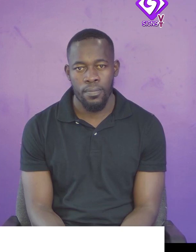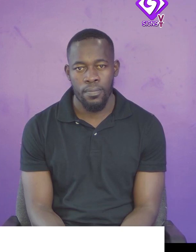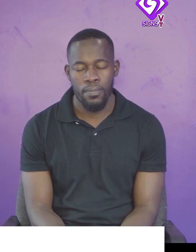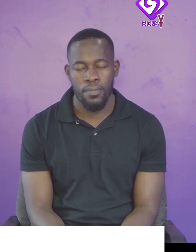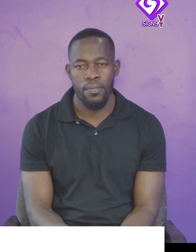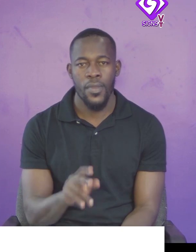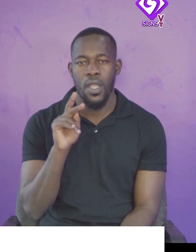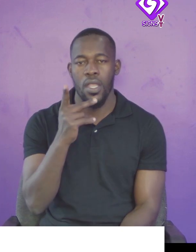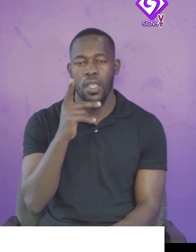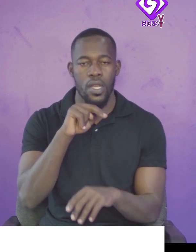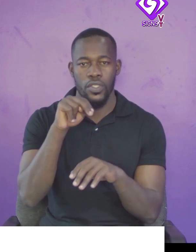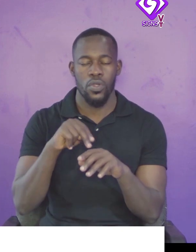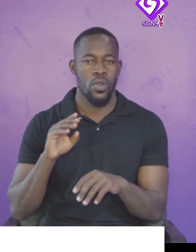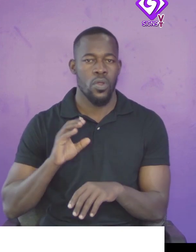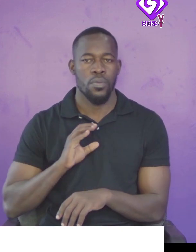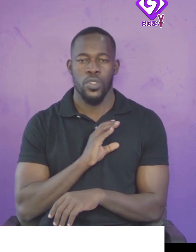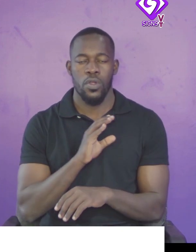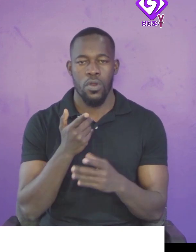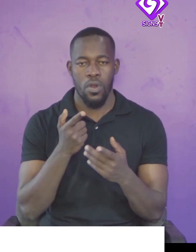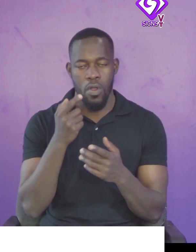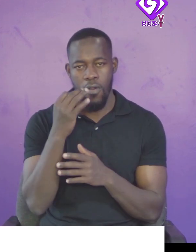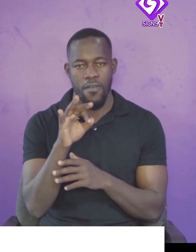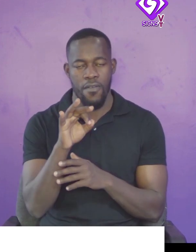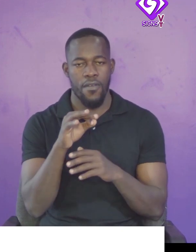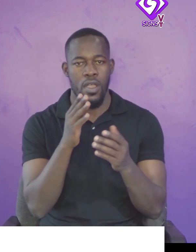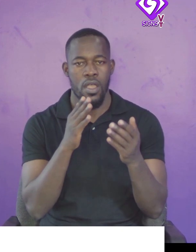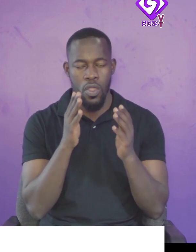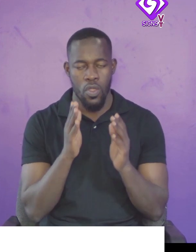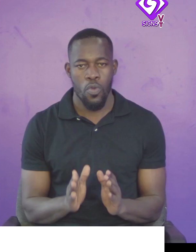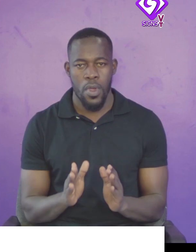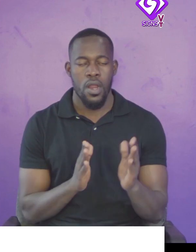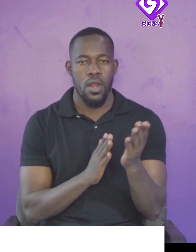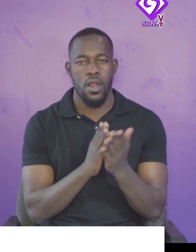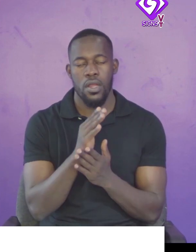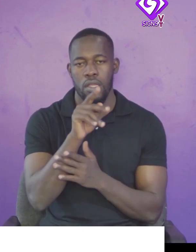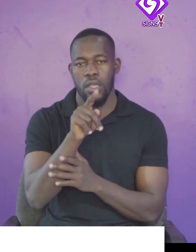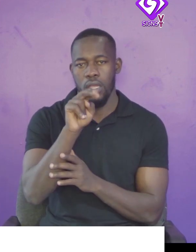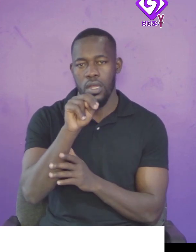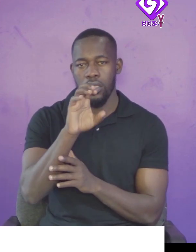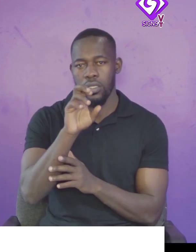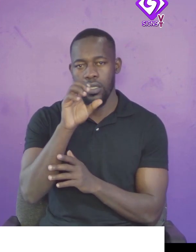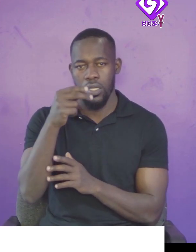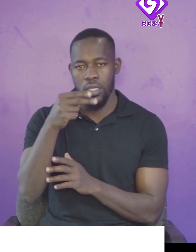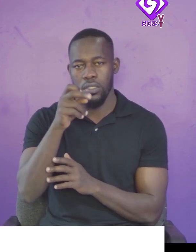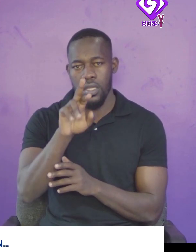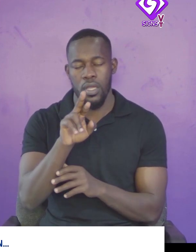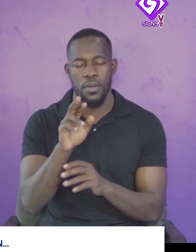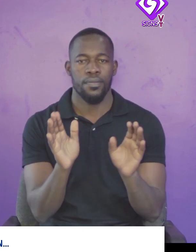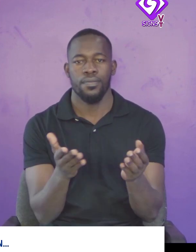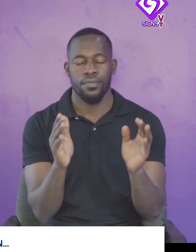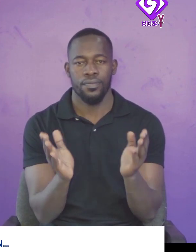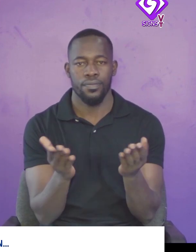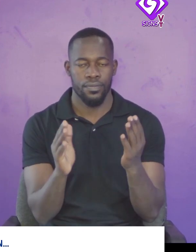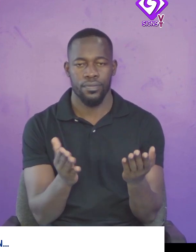The Kenya National Commission on Human Rights, that's KNCHR, has urged the executive